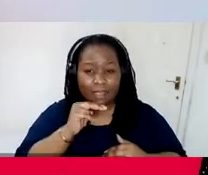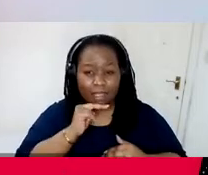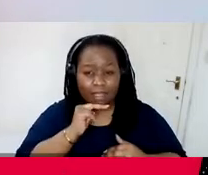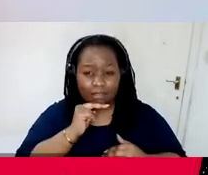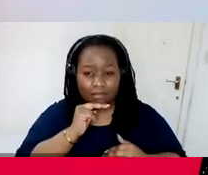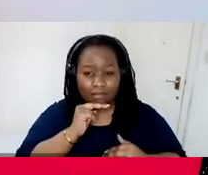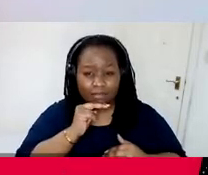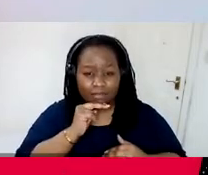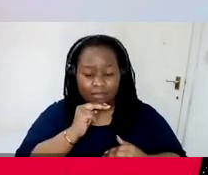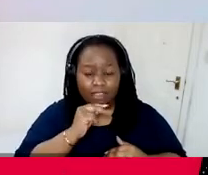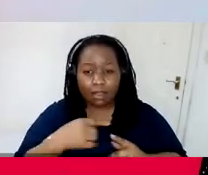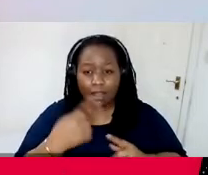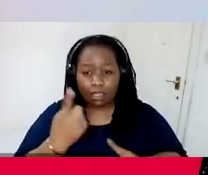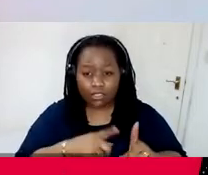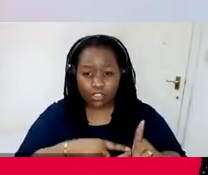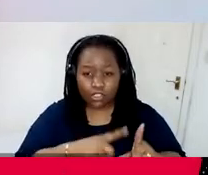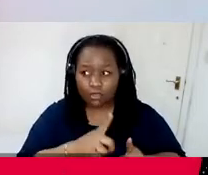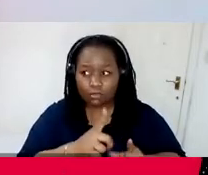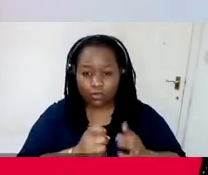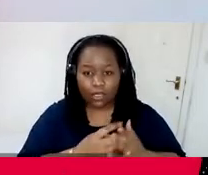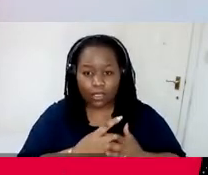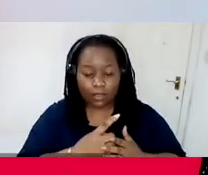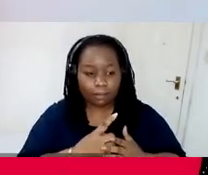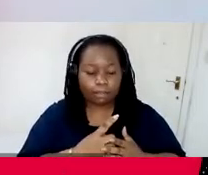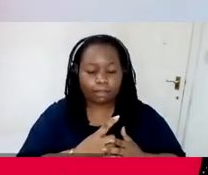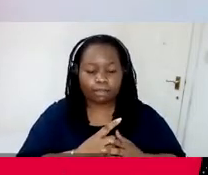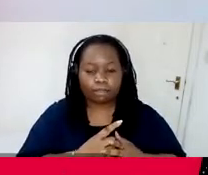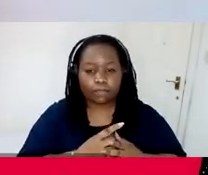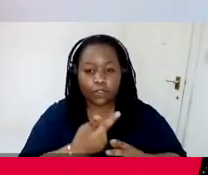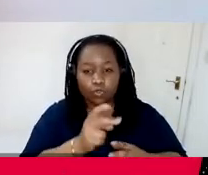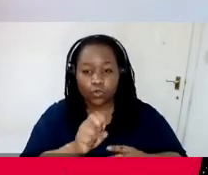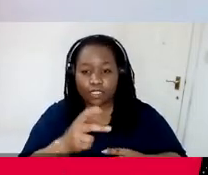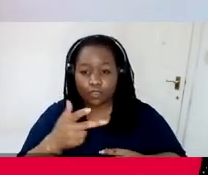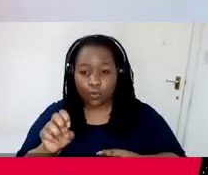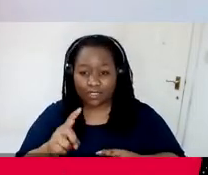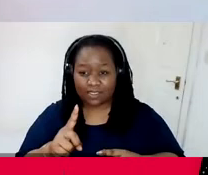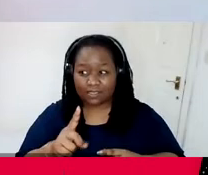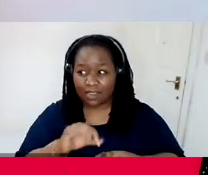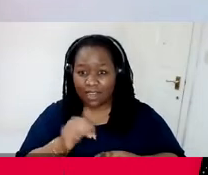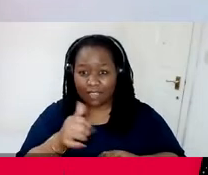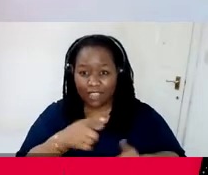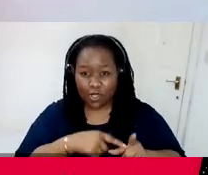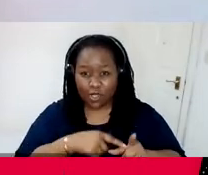Last year, for example, 2020 was another year of impunity.